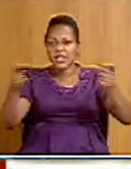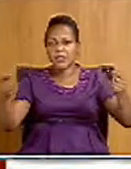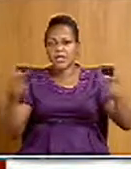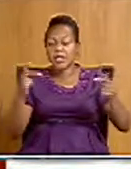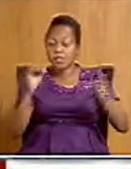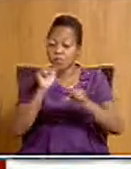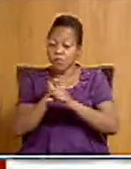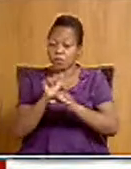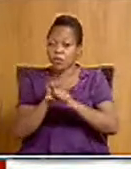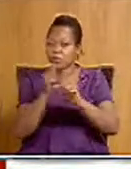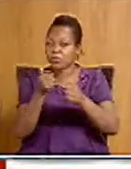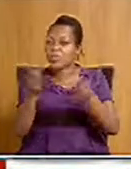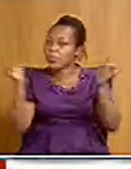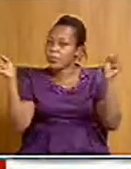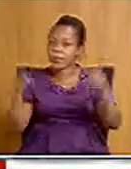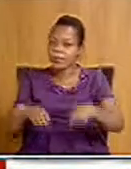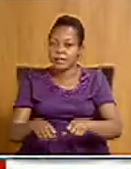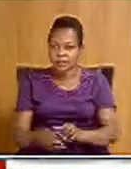if we coordinate. In